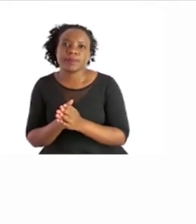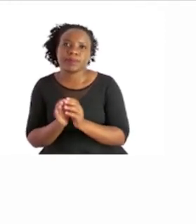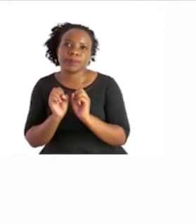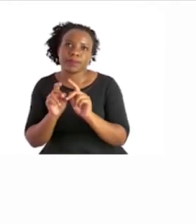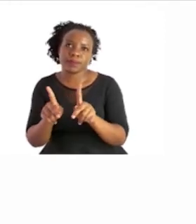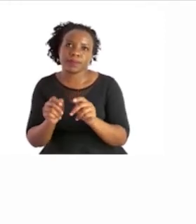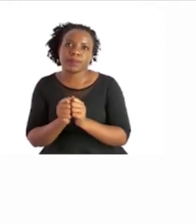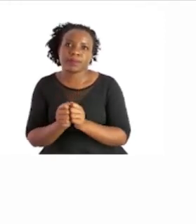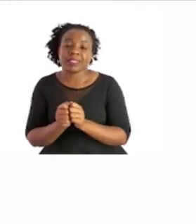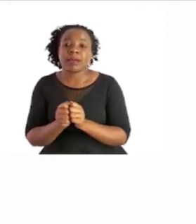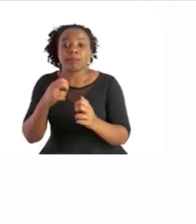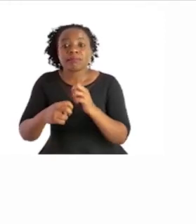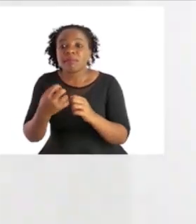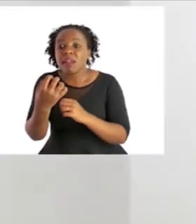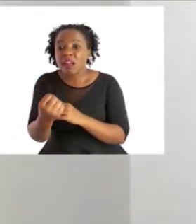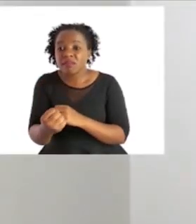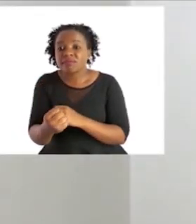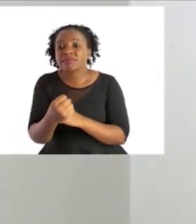Okay, if you have problems, you should ask.